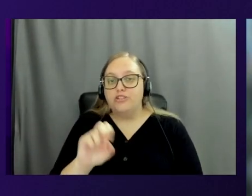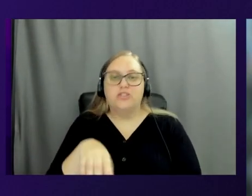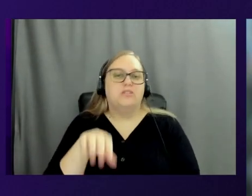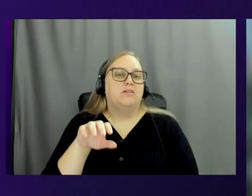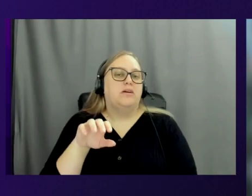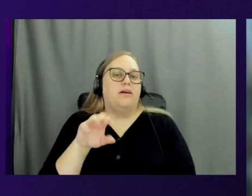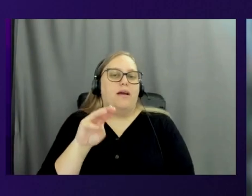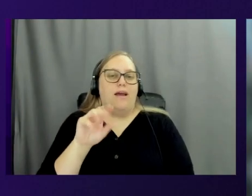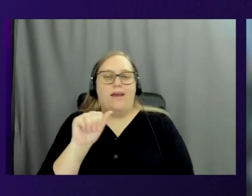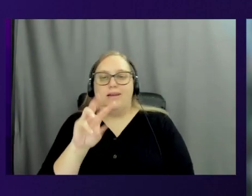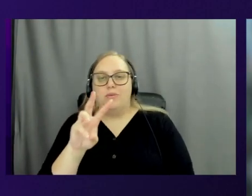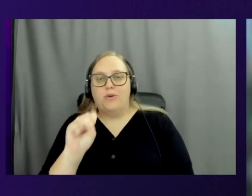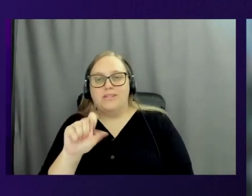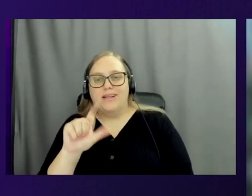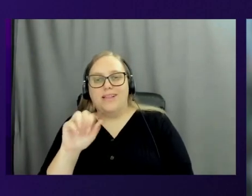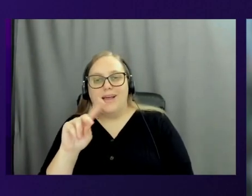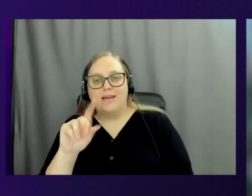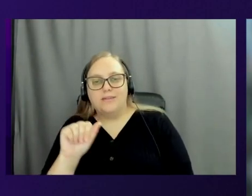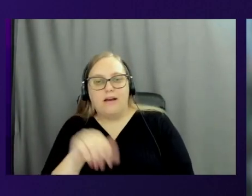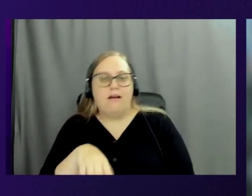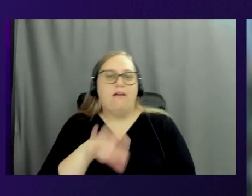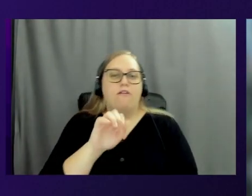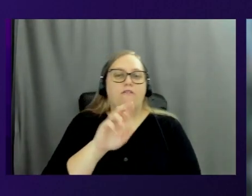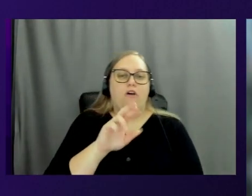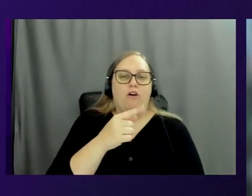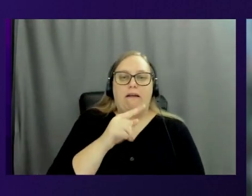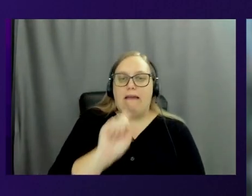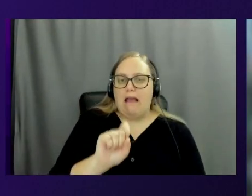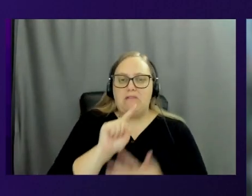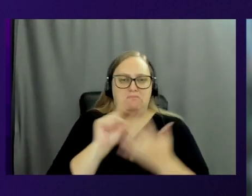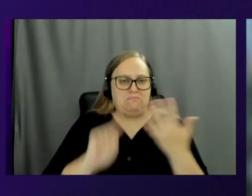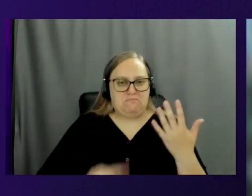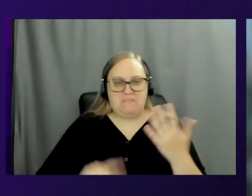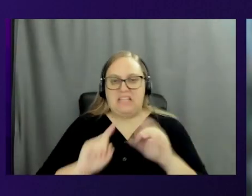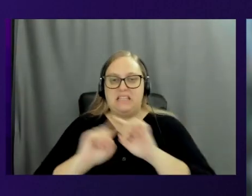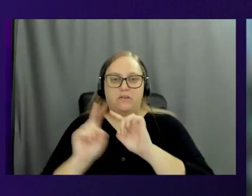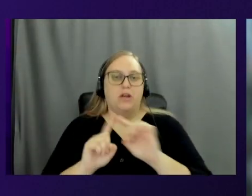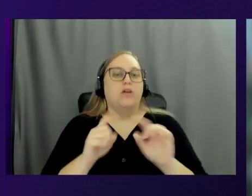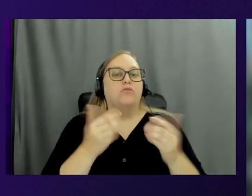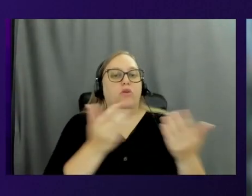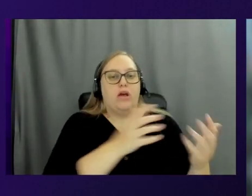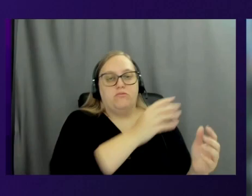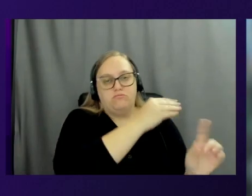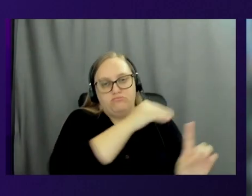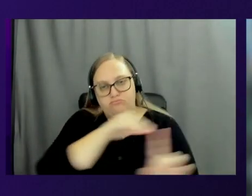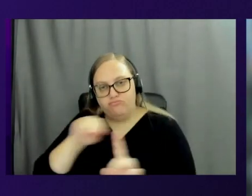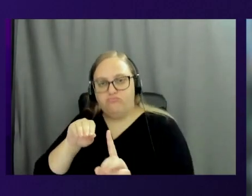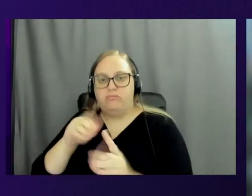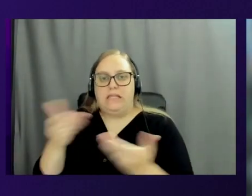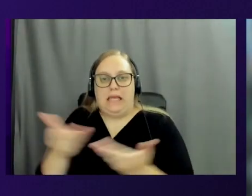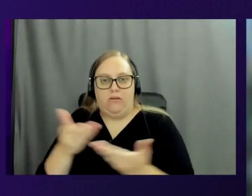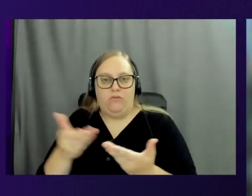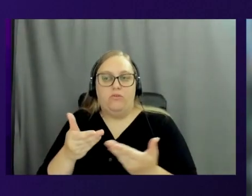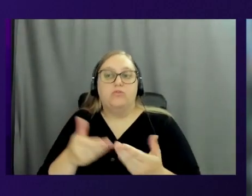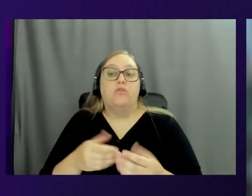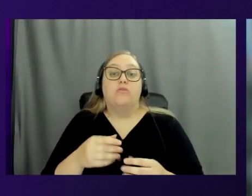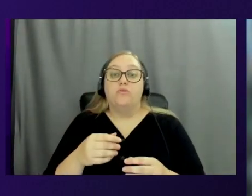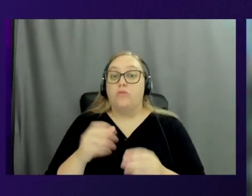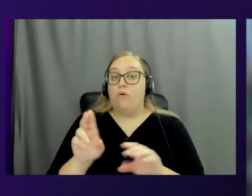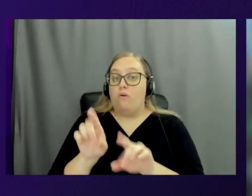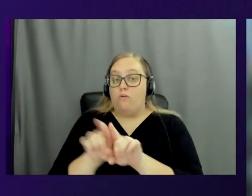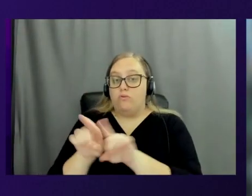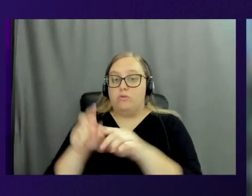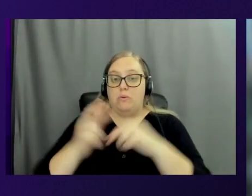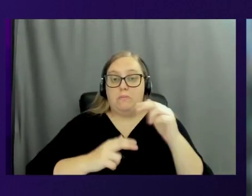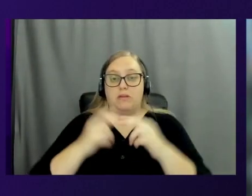and AWS Fargate. Second, build on what is already available and innovate together with our many partners. Our partners